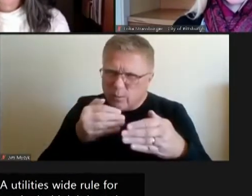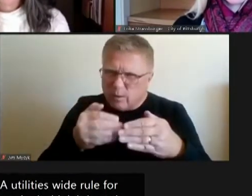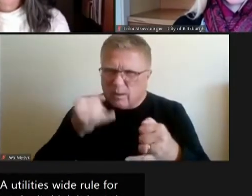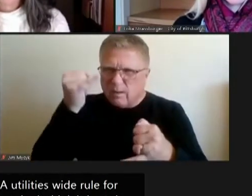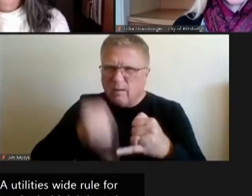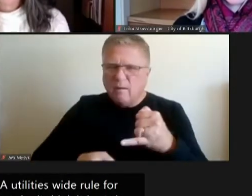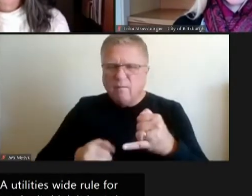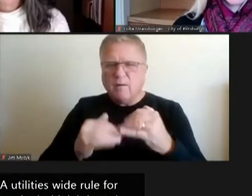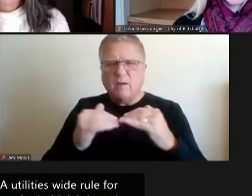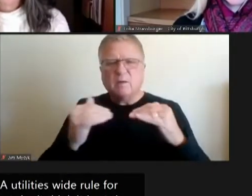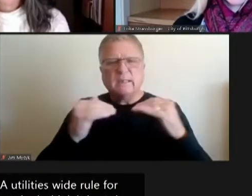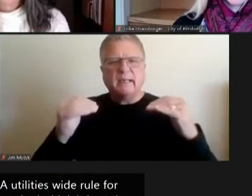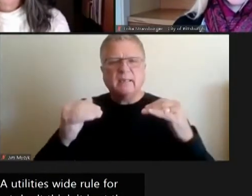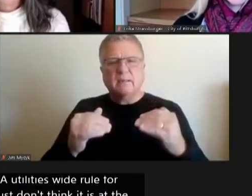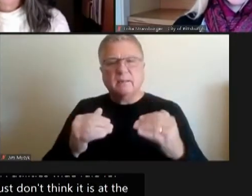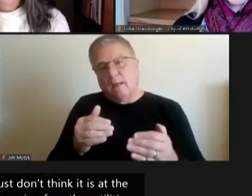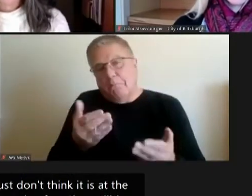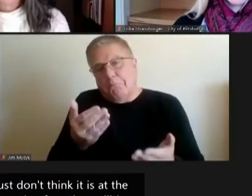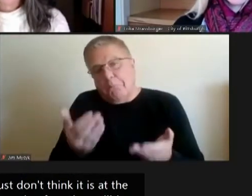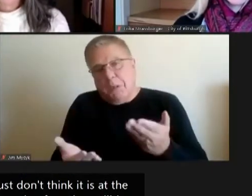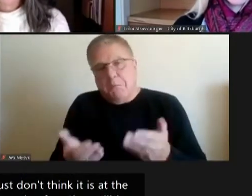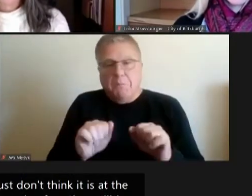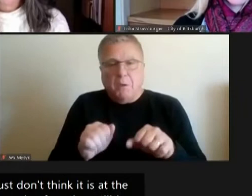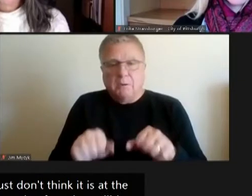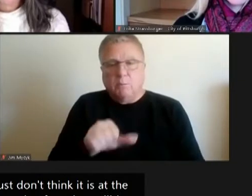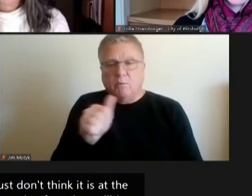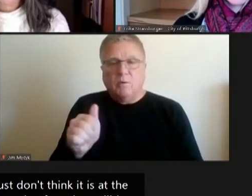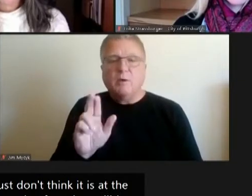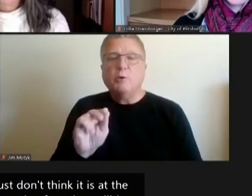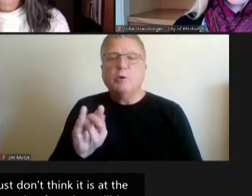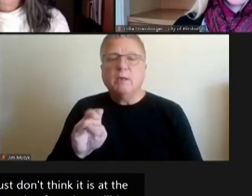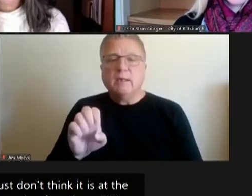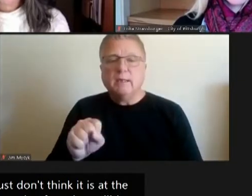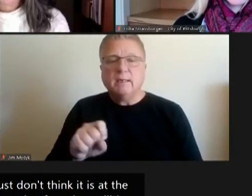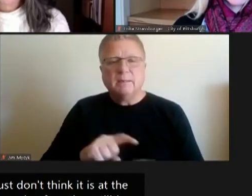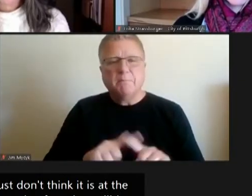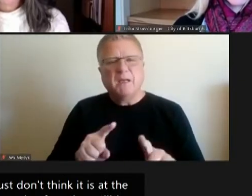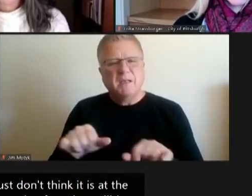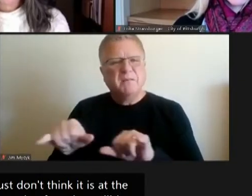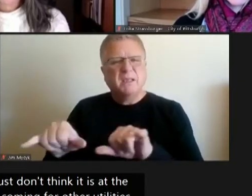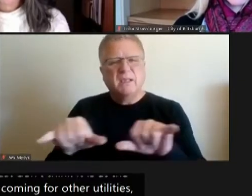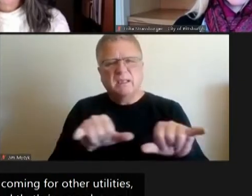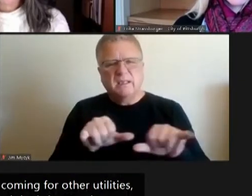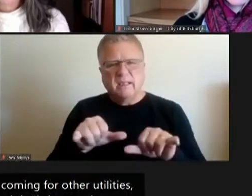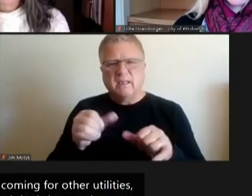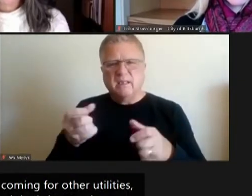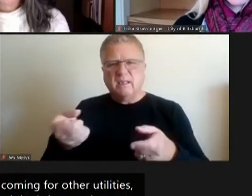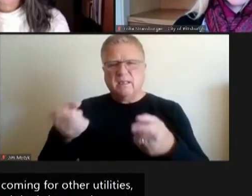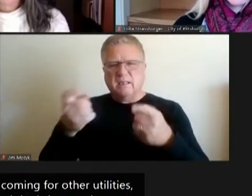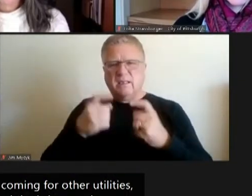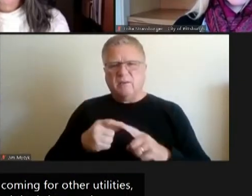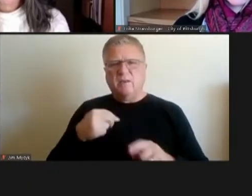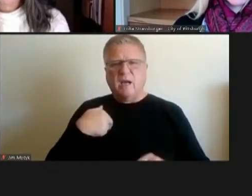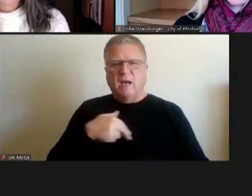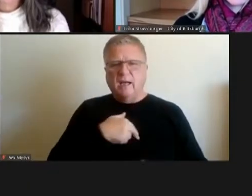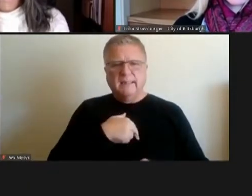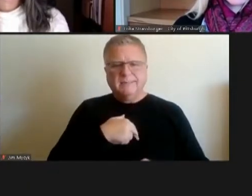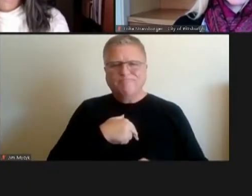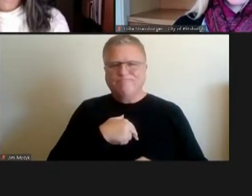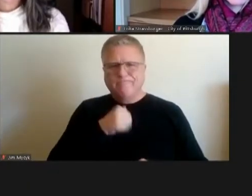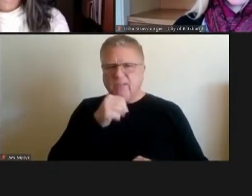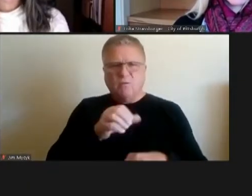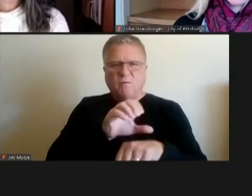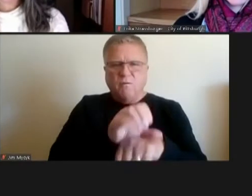other utilities. But I can safely say the standard that's imposed upon us is not imposed upon other utilities,